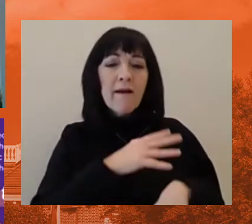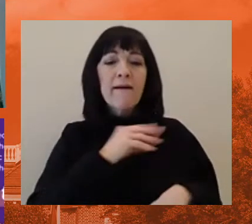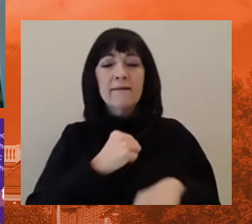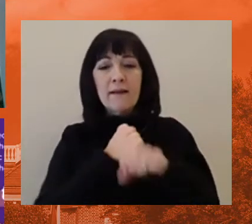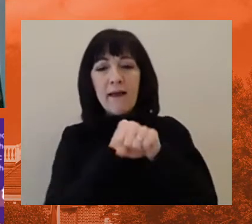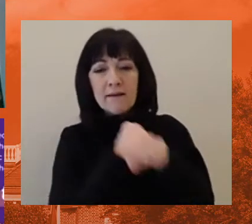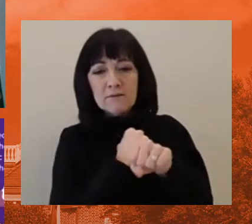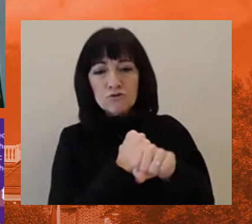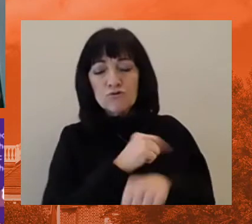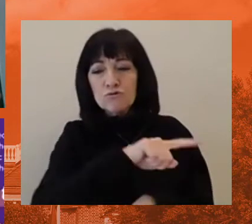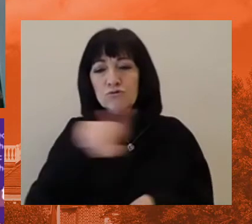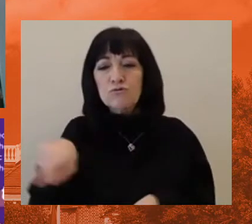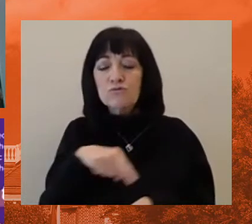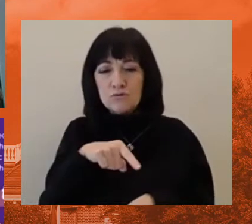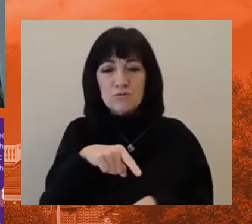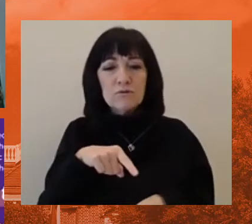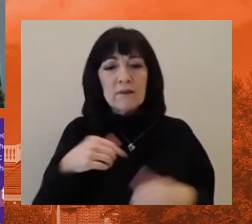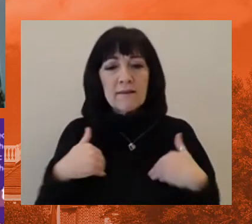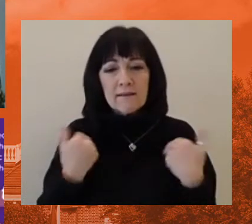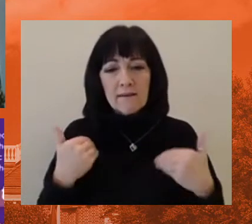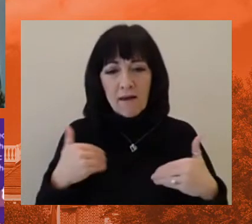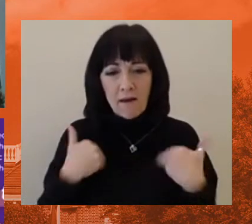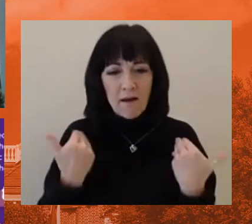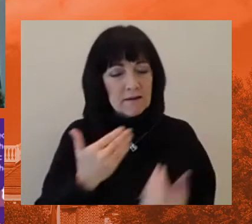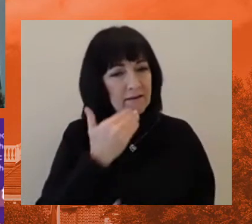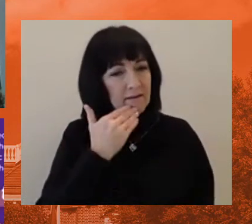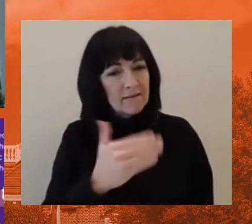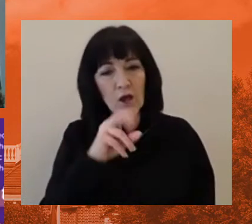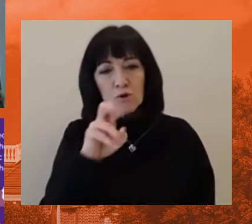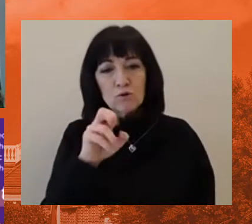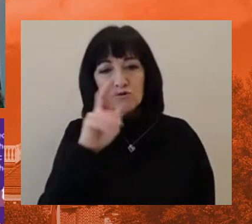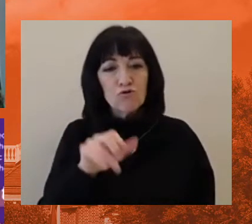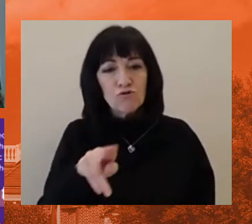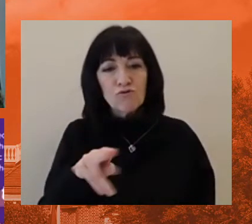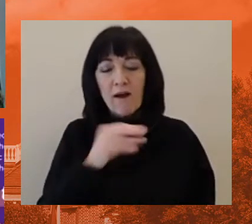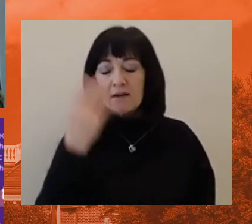you for the enthusiasm that you bring to it, and thank you for joining us today.